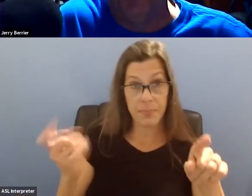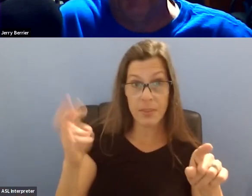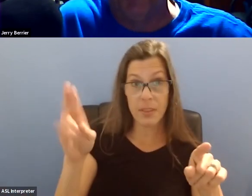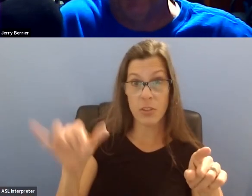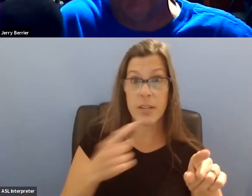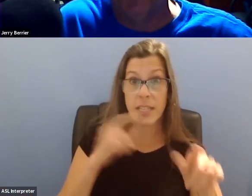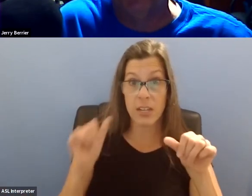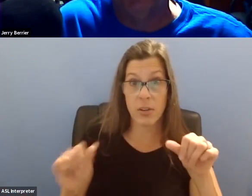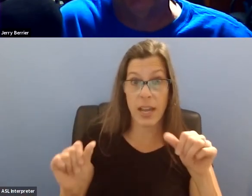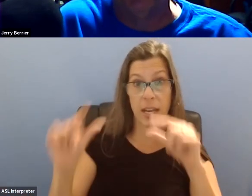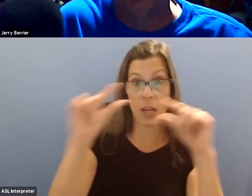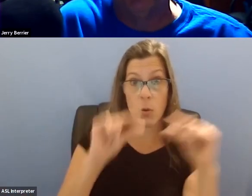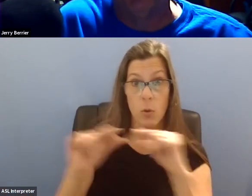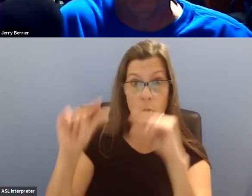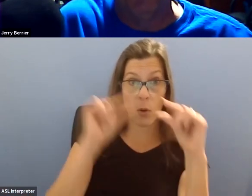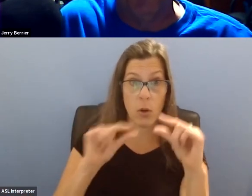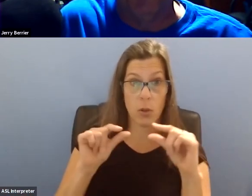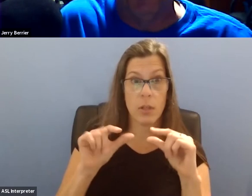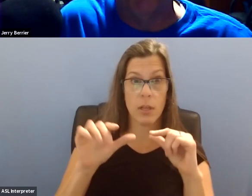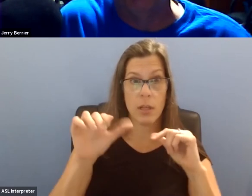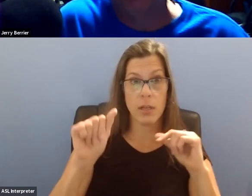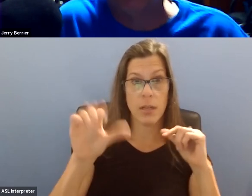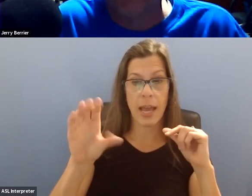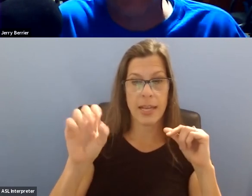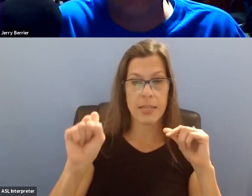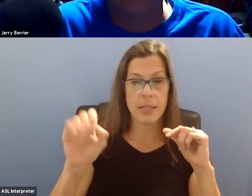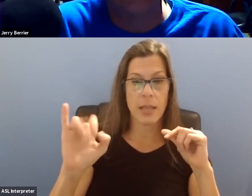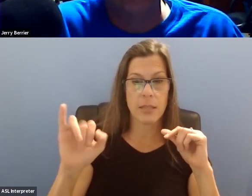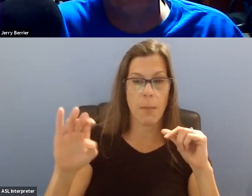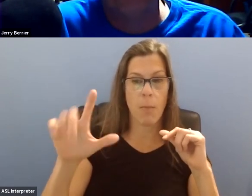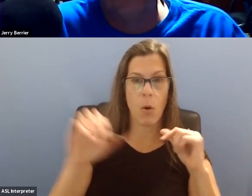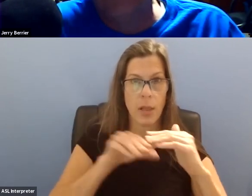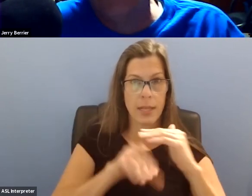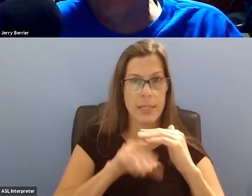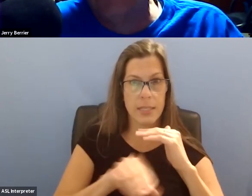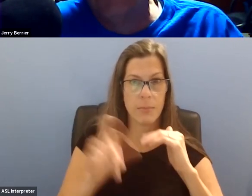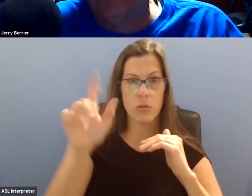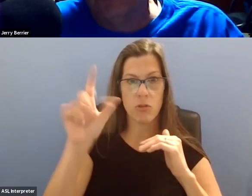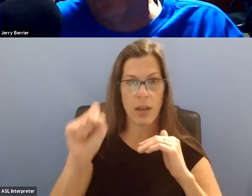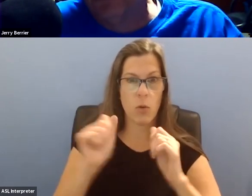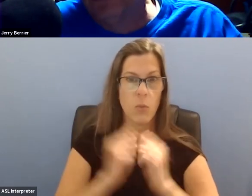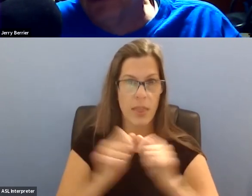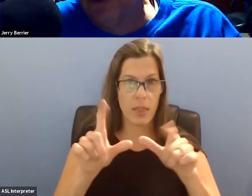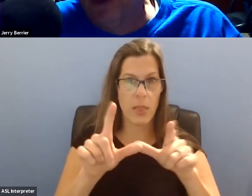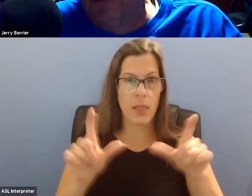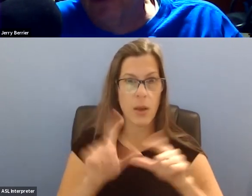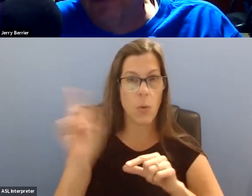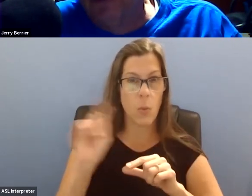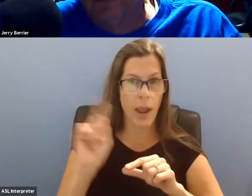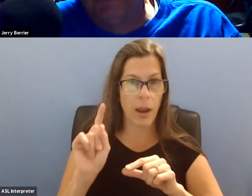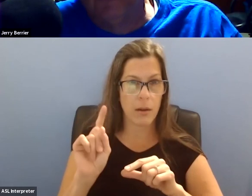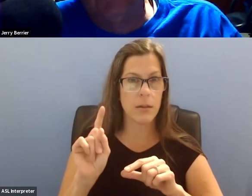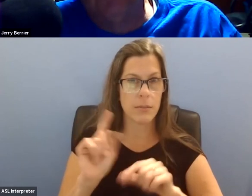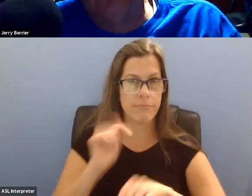usually yield some, some good stuff. Maybe with the location where you are as well.